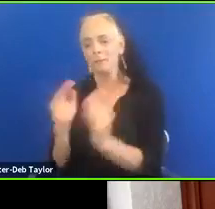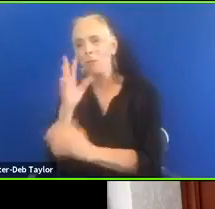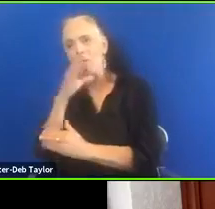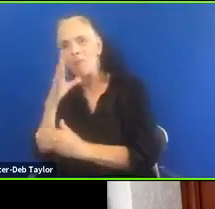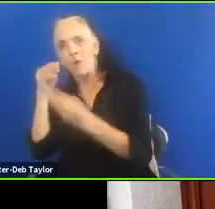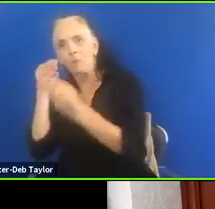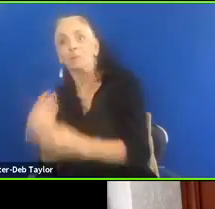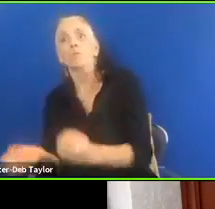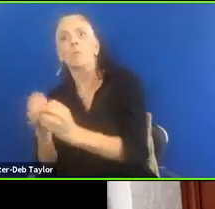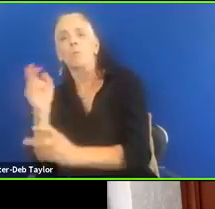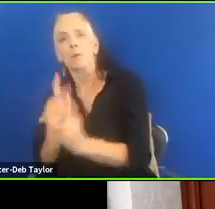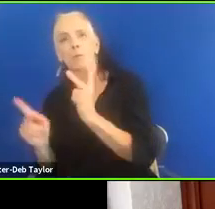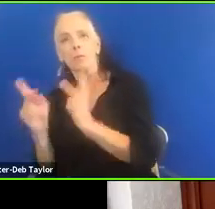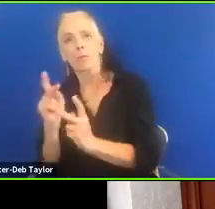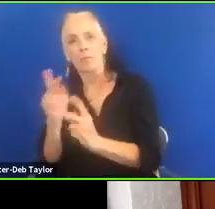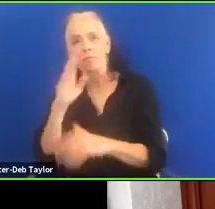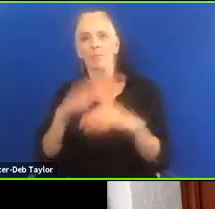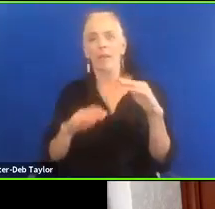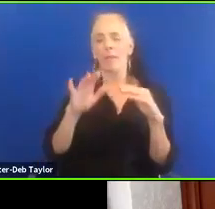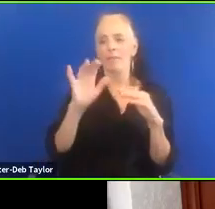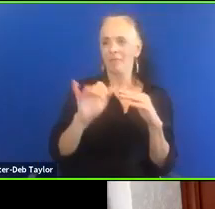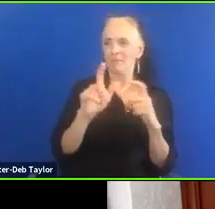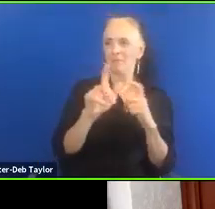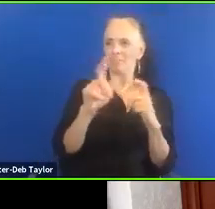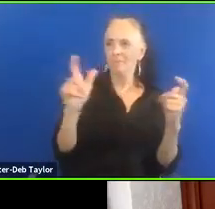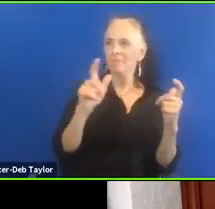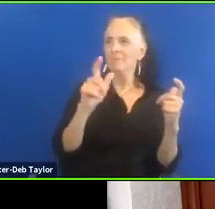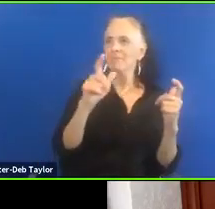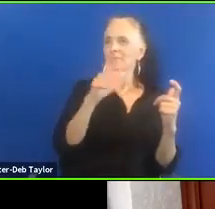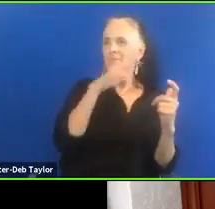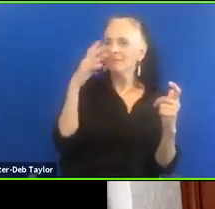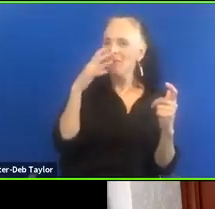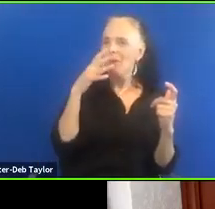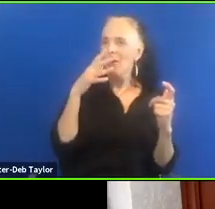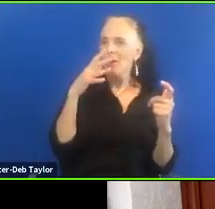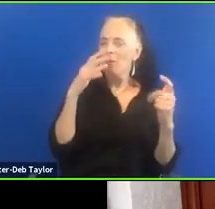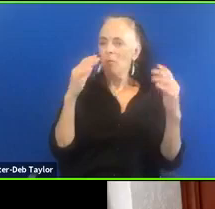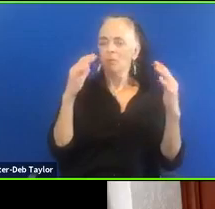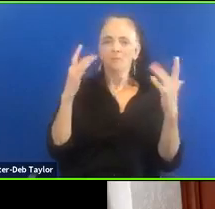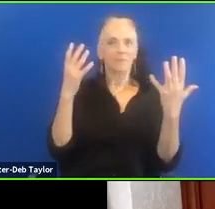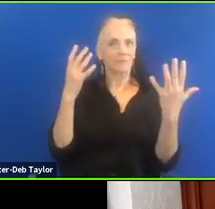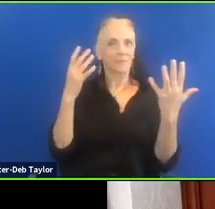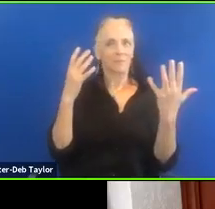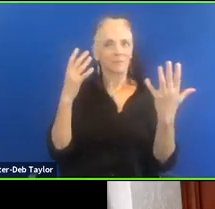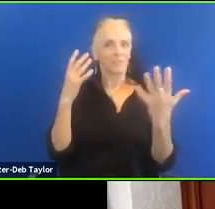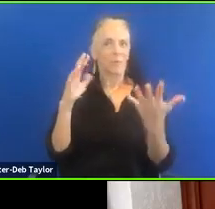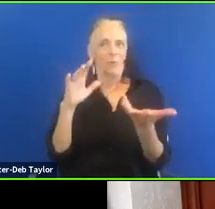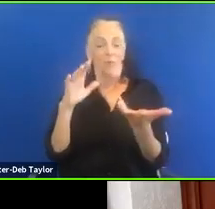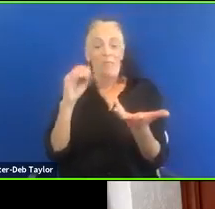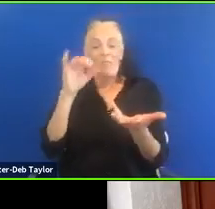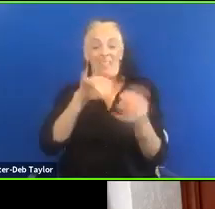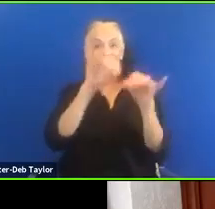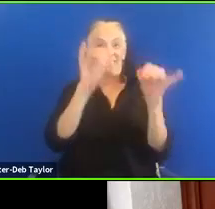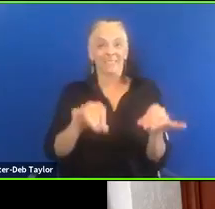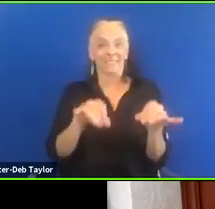what this moment offers is the opportunity to see all those things. But yeah, I was sick and